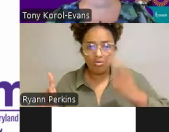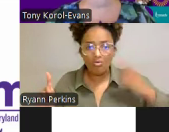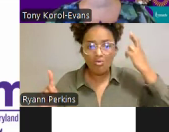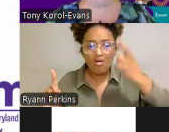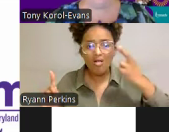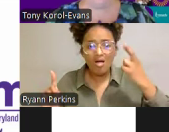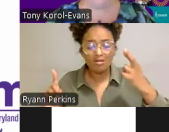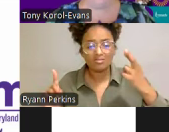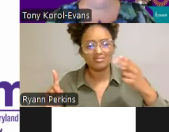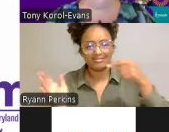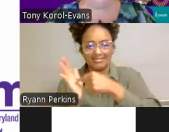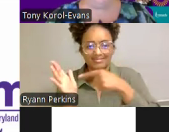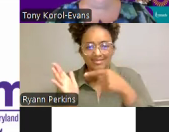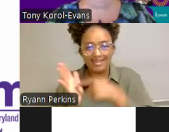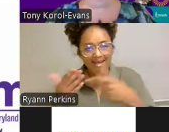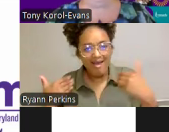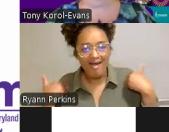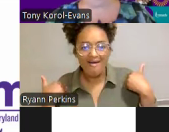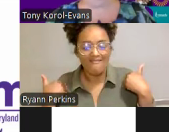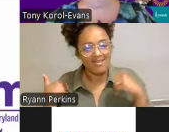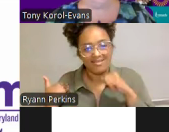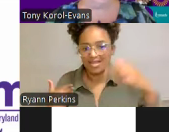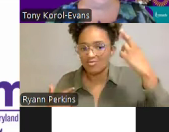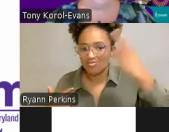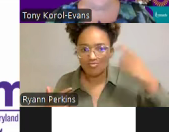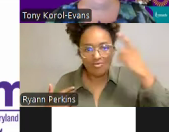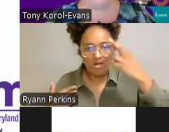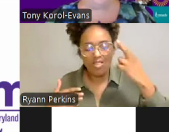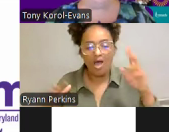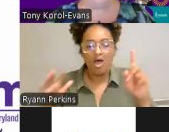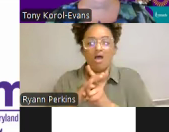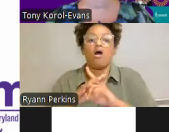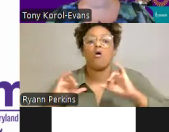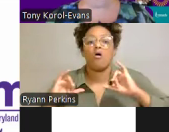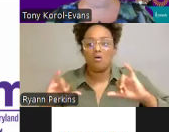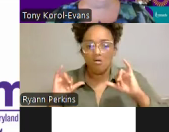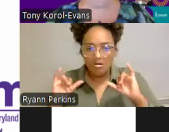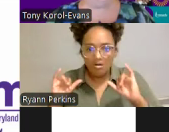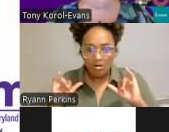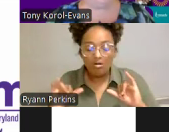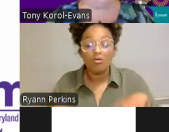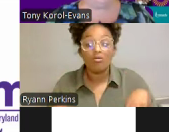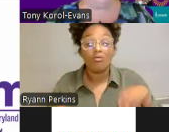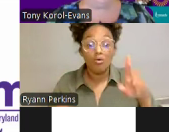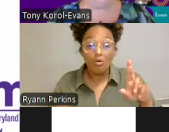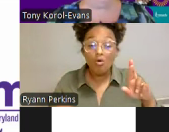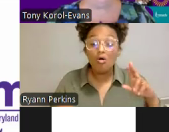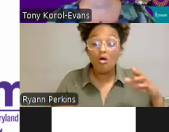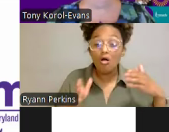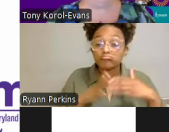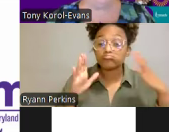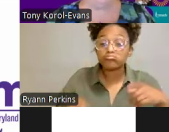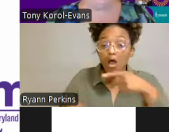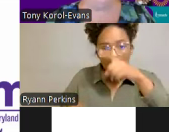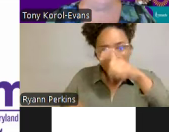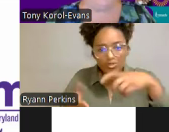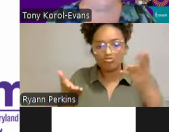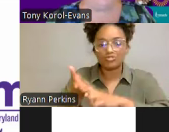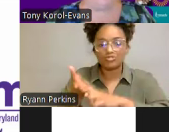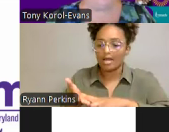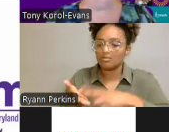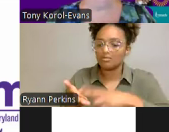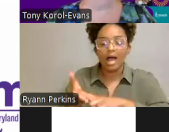know existed. And coerced debt, where they're like, you just need to sign this credit card application. And the person's like, I